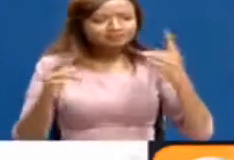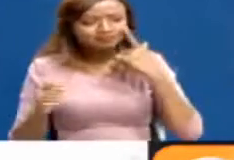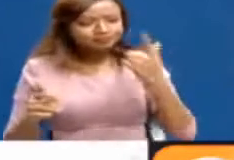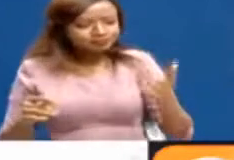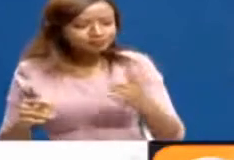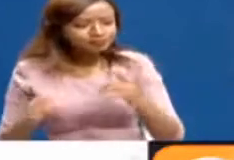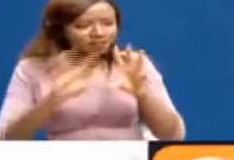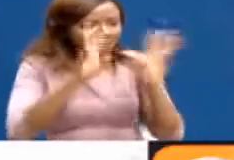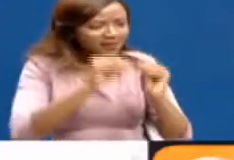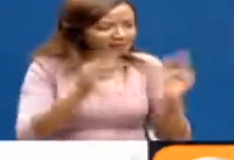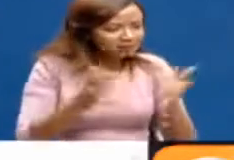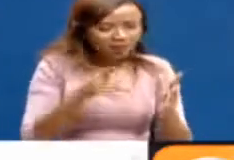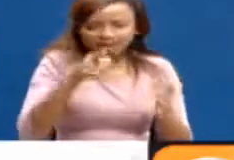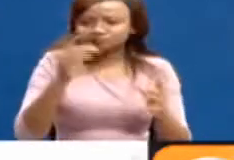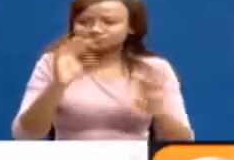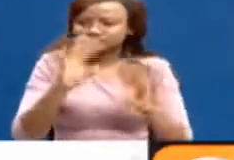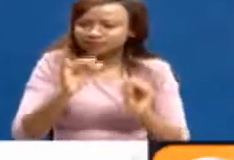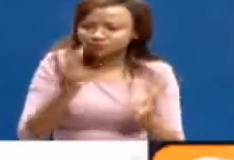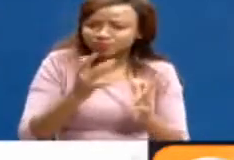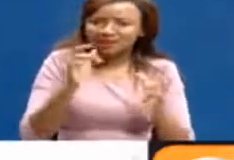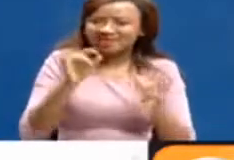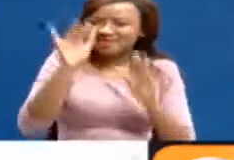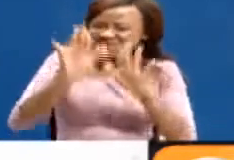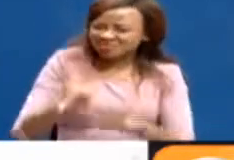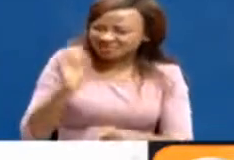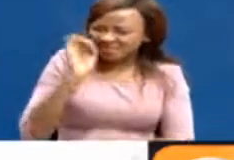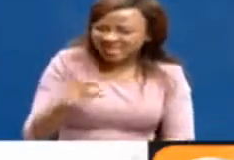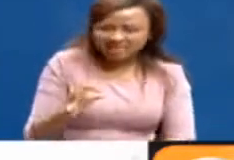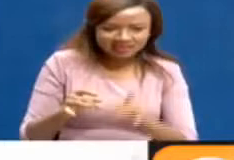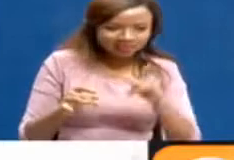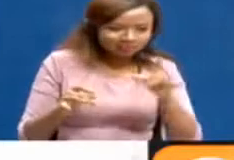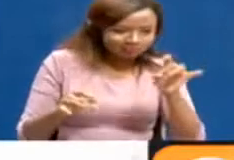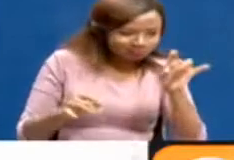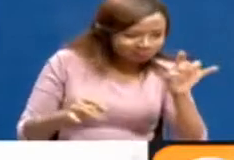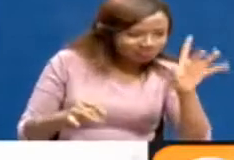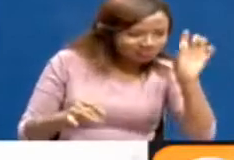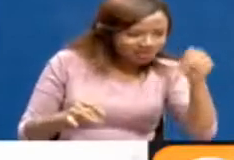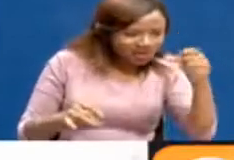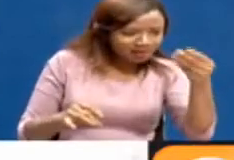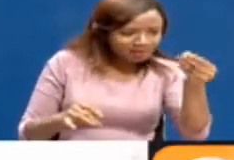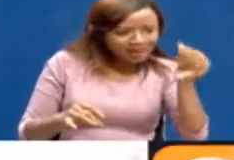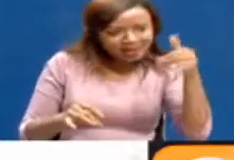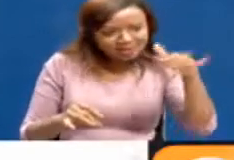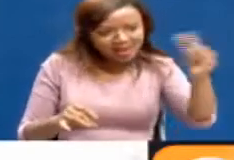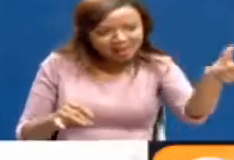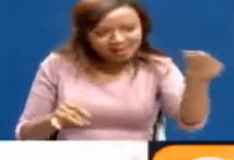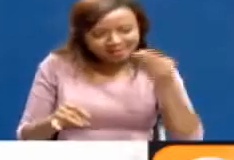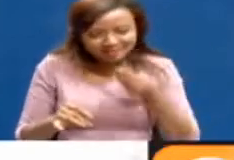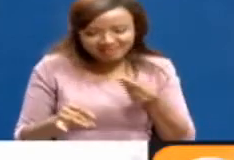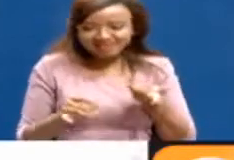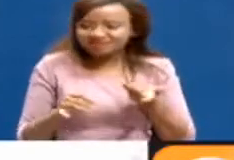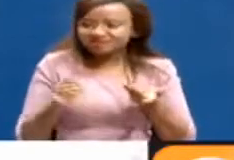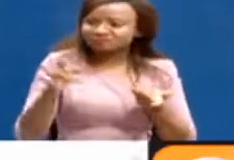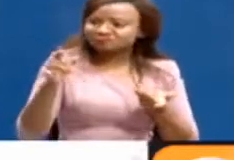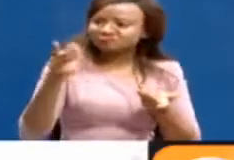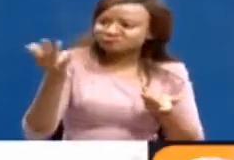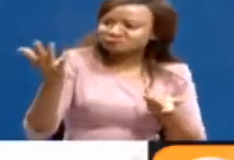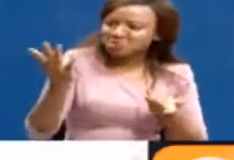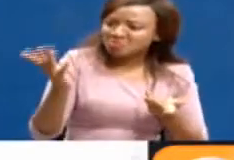can be, what is not essential at this time. What can we let go of at this time? My cursory reading of the